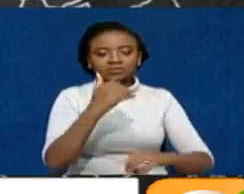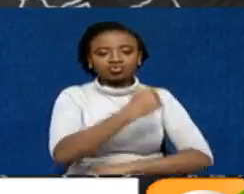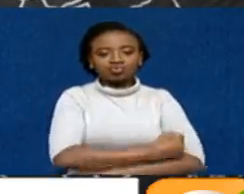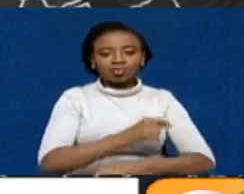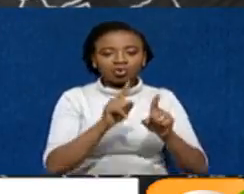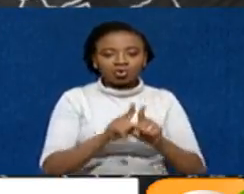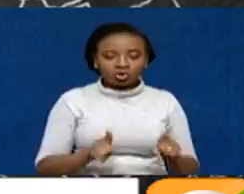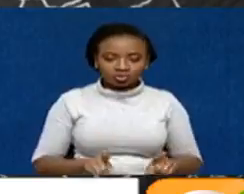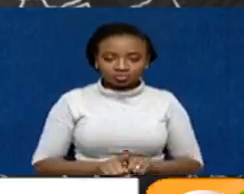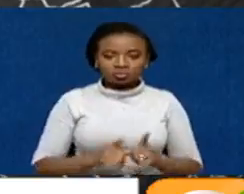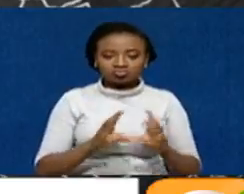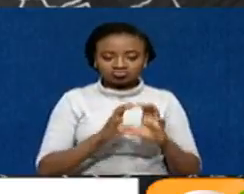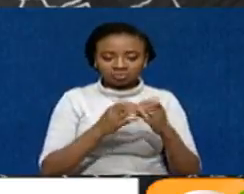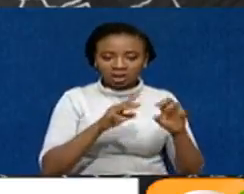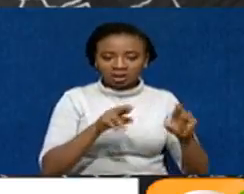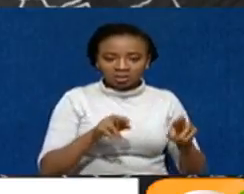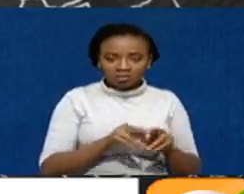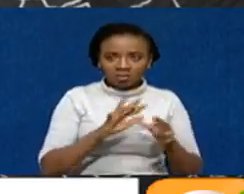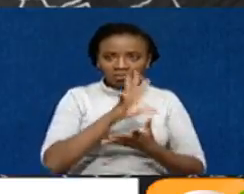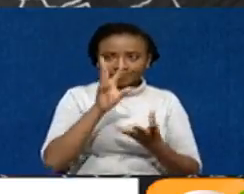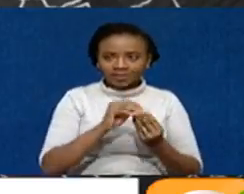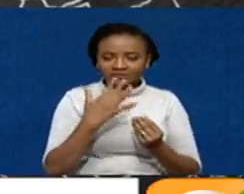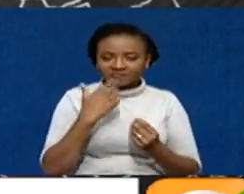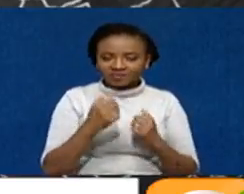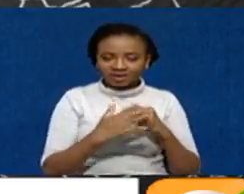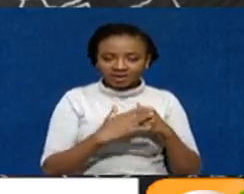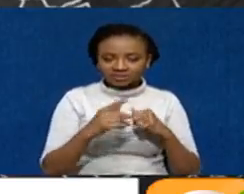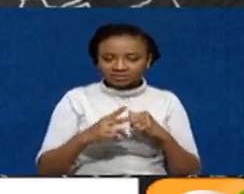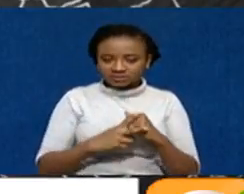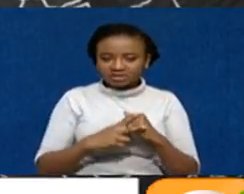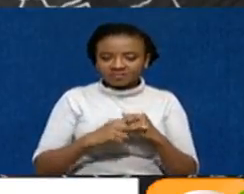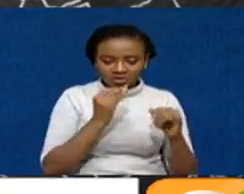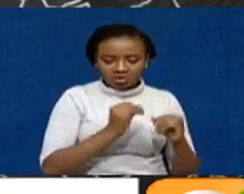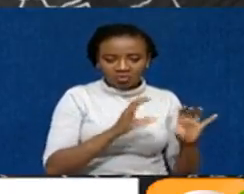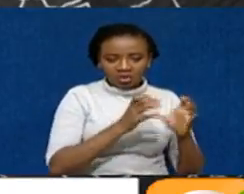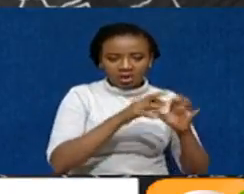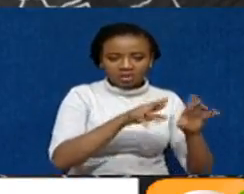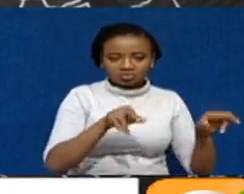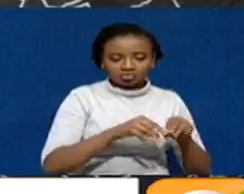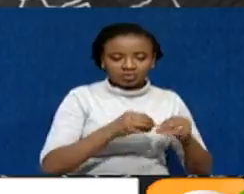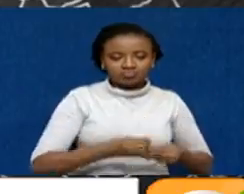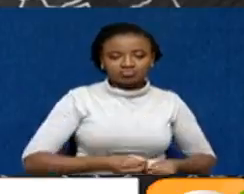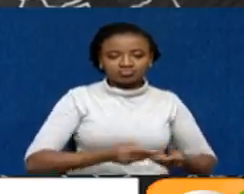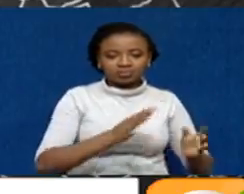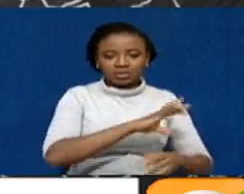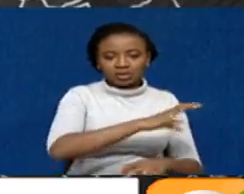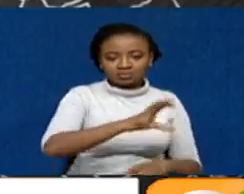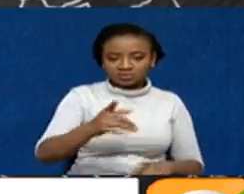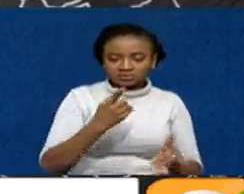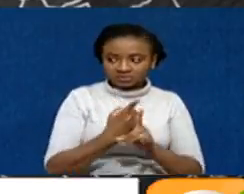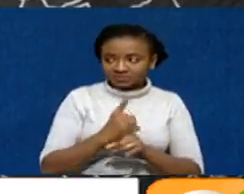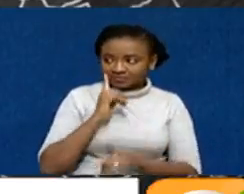classrooms to be constructed. A total of 597 new classrooms will be spread across its sub-counties in at